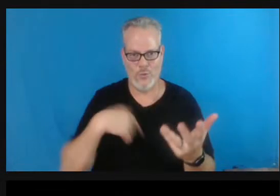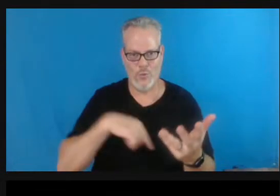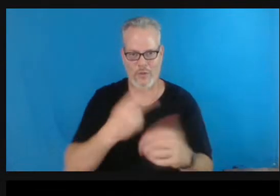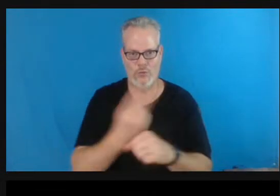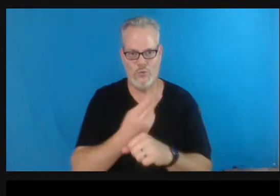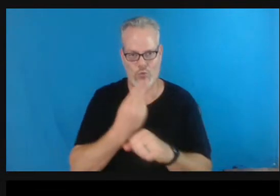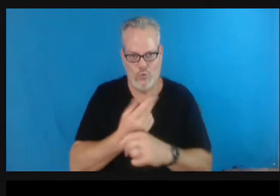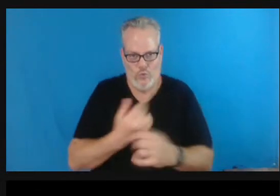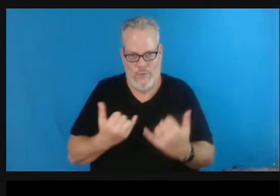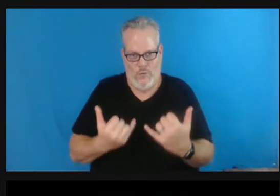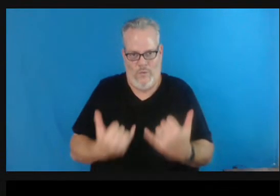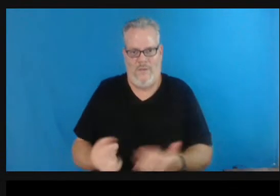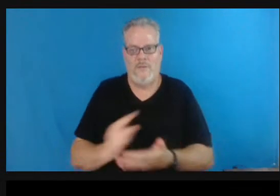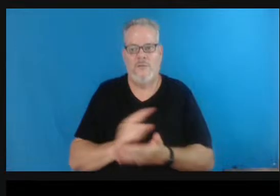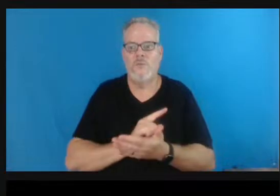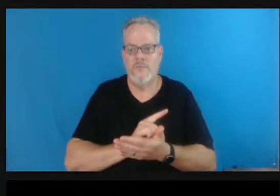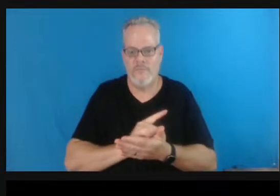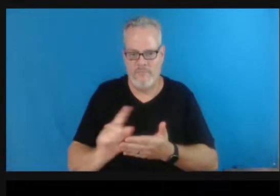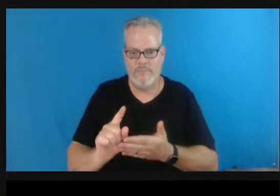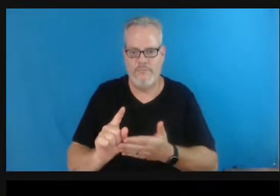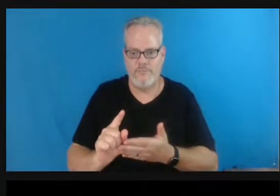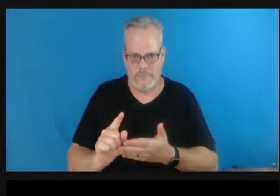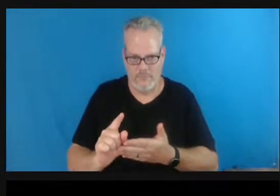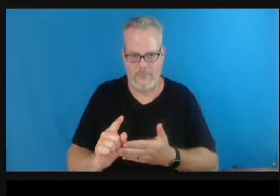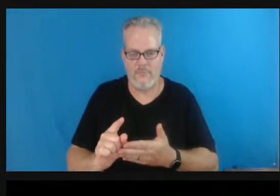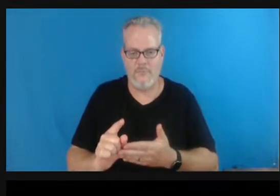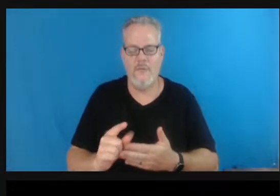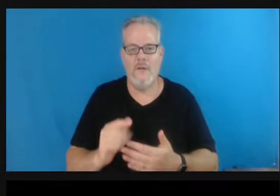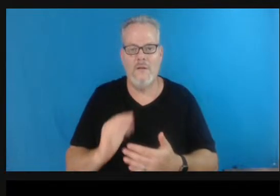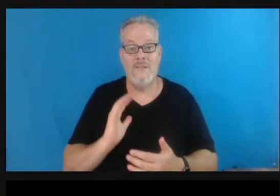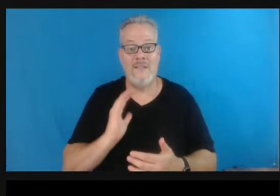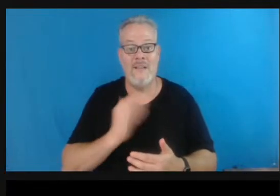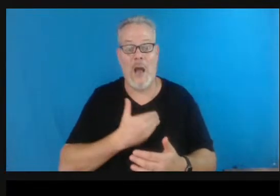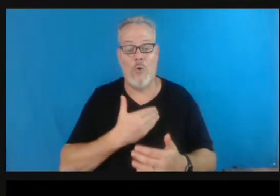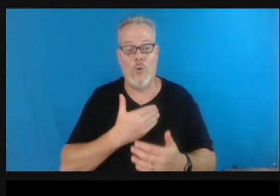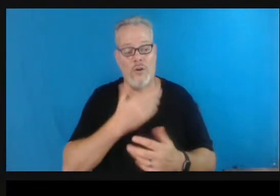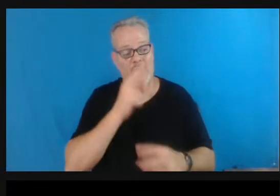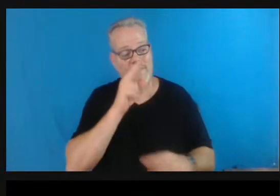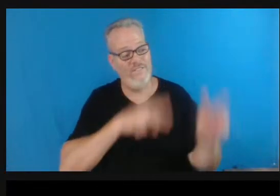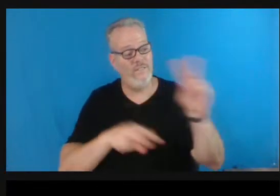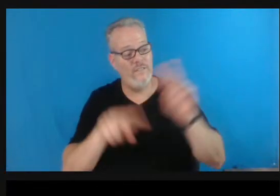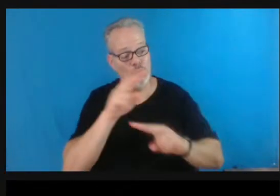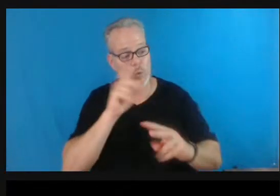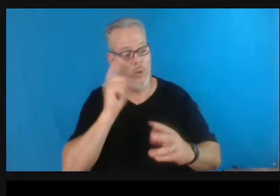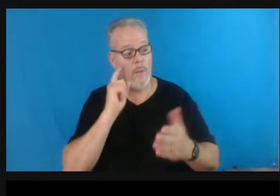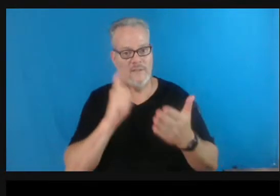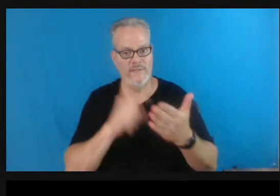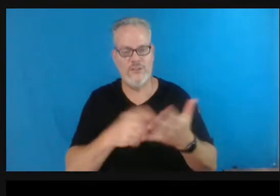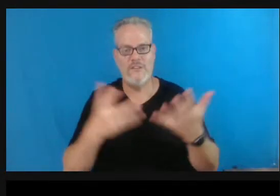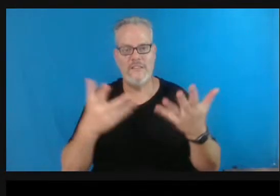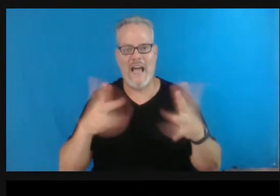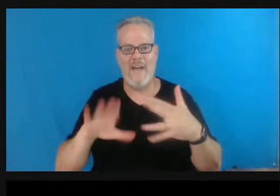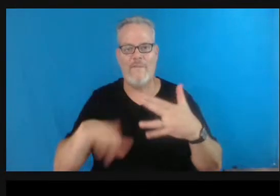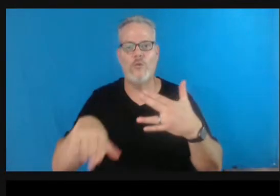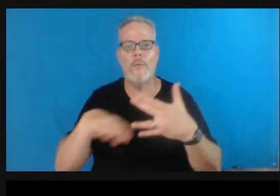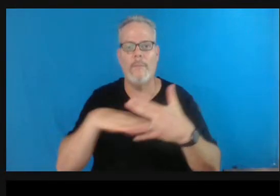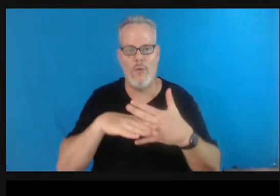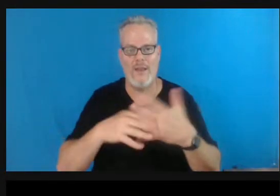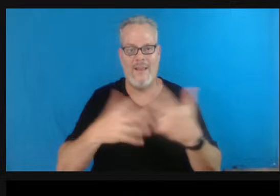week. That's not visual, and so we'll leave our visual observations till after our break, and I'll pass that to Dana and Lou